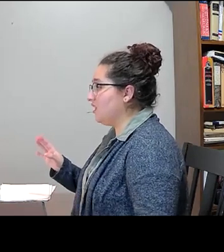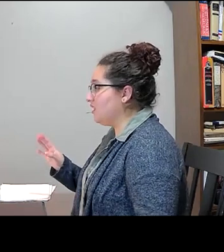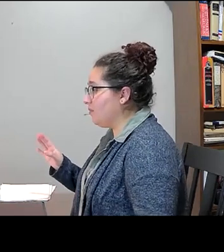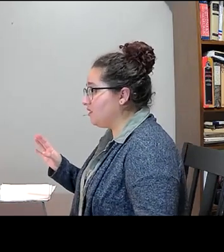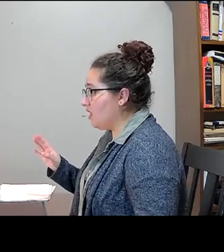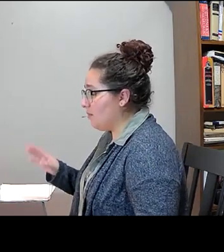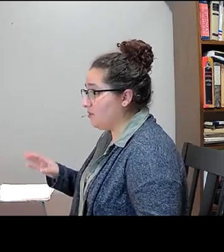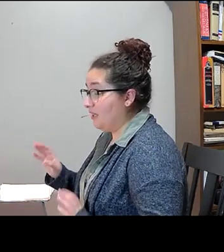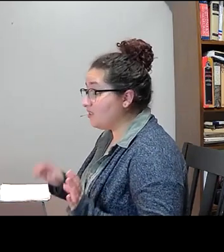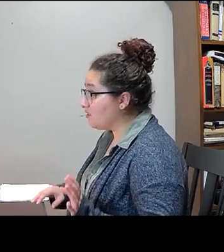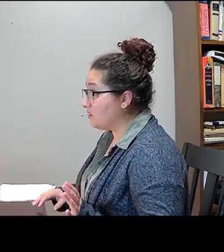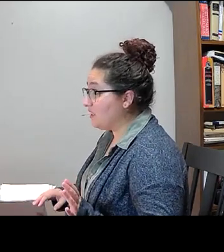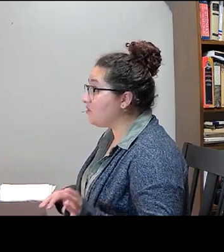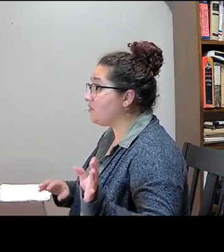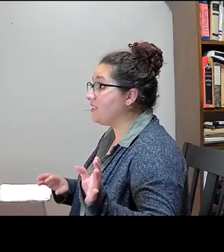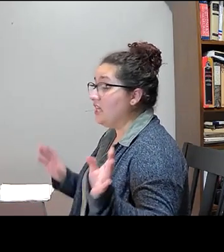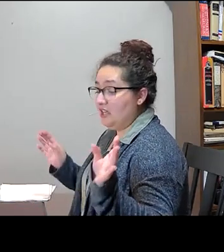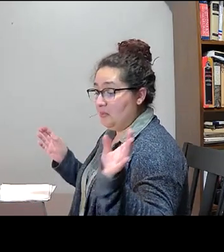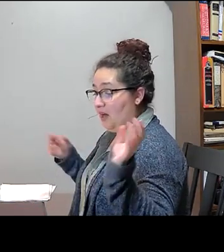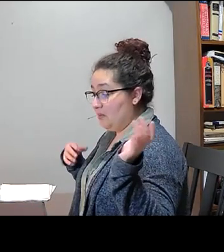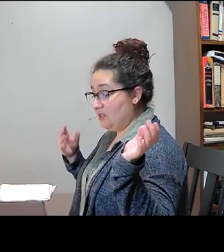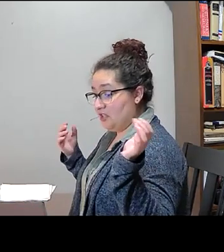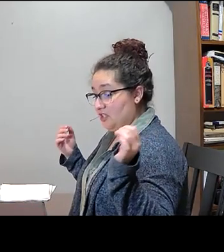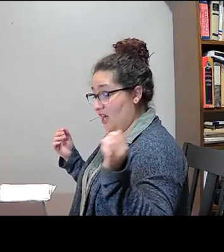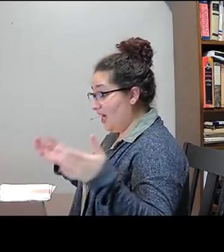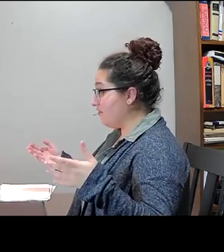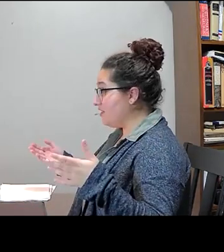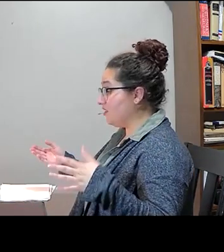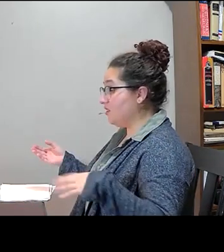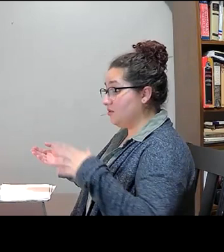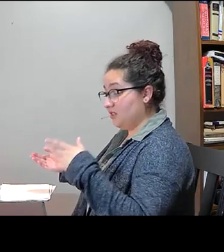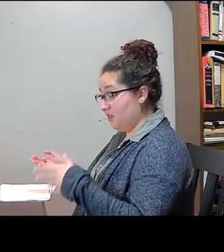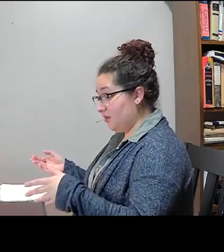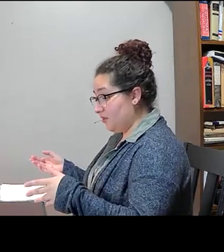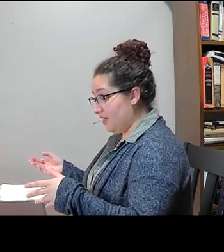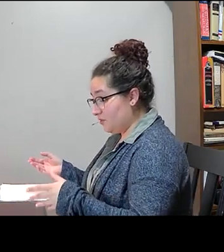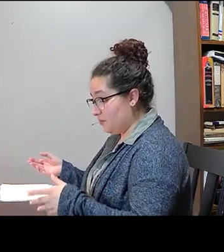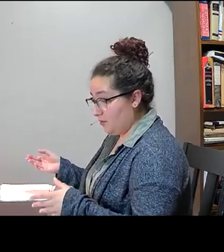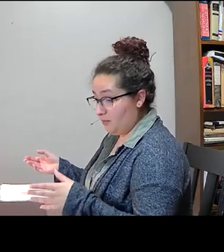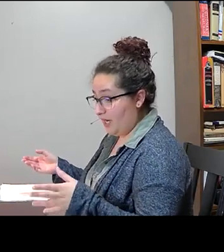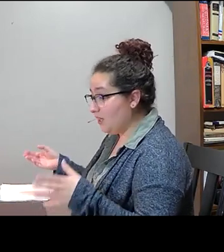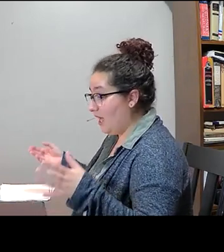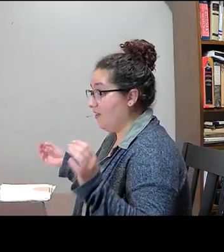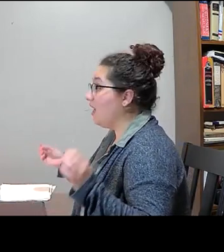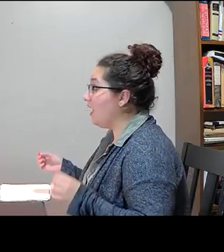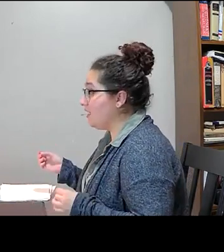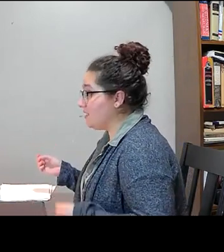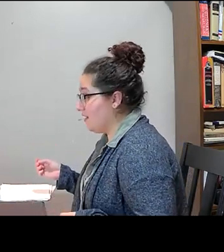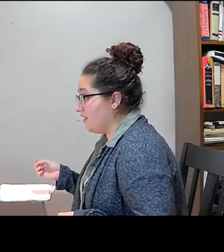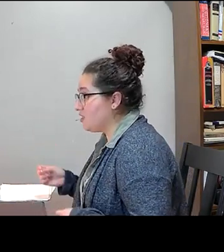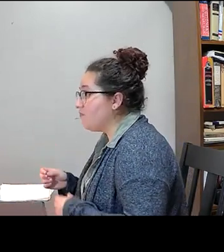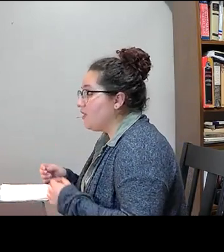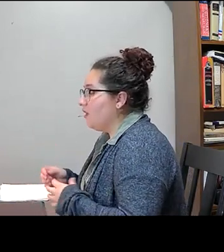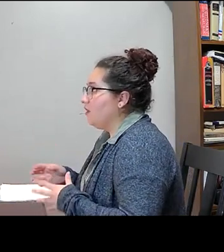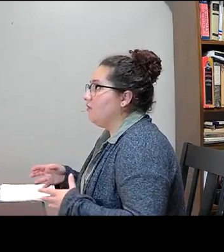still end up on top. The banks control the interest rates. They'd probably charge higher fees on loans and lower the rates for people who barely have any